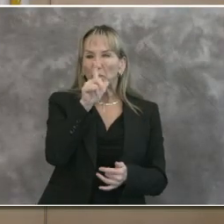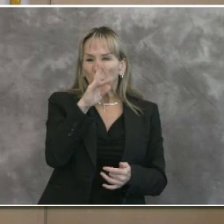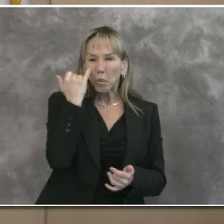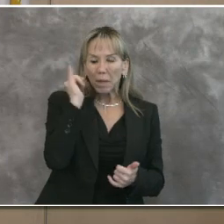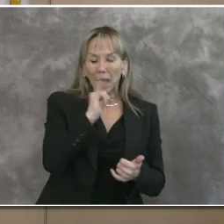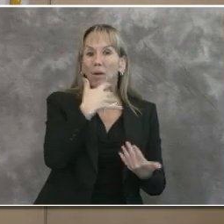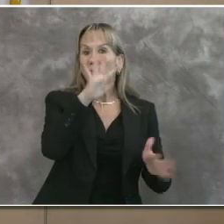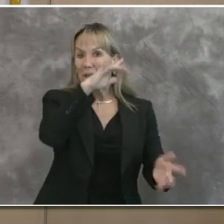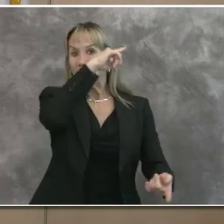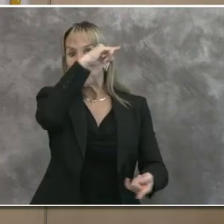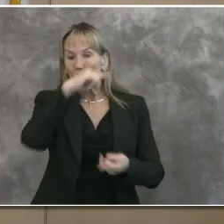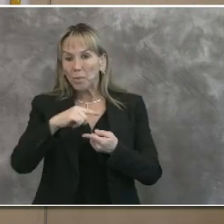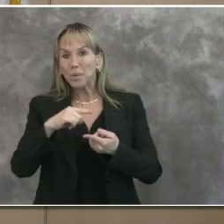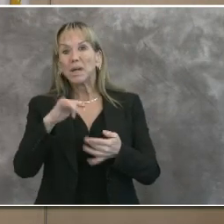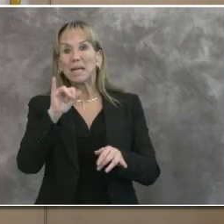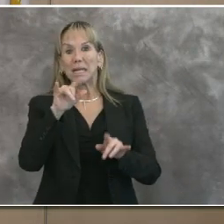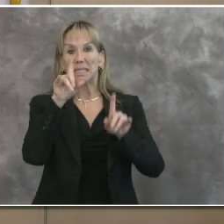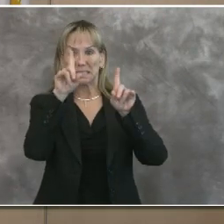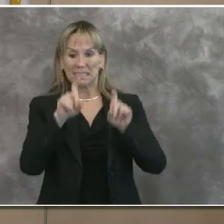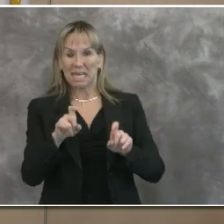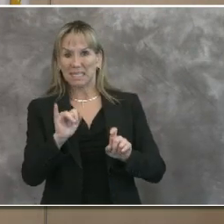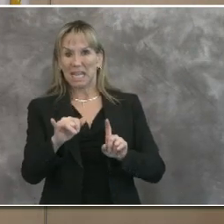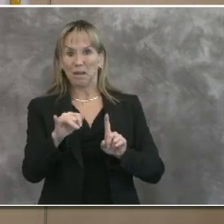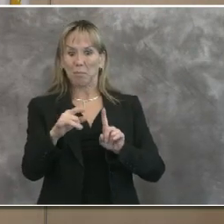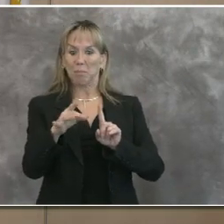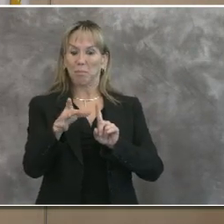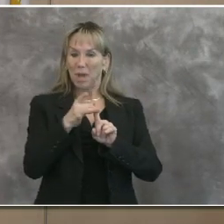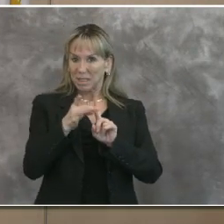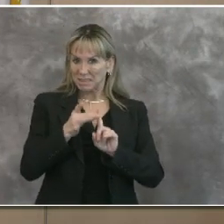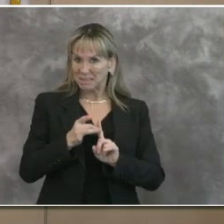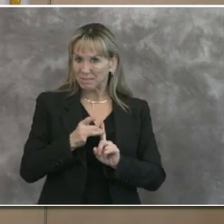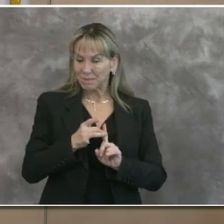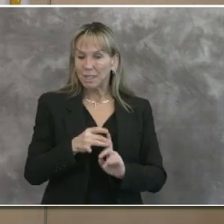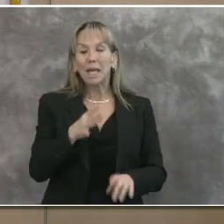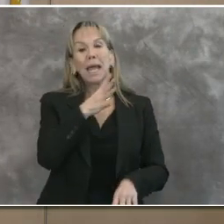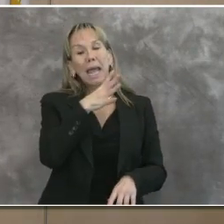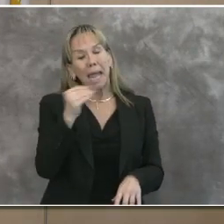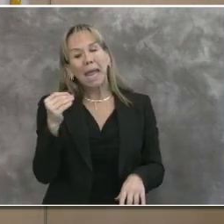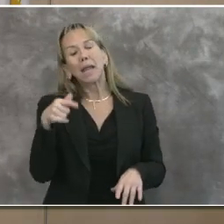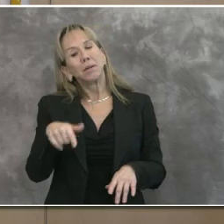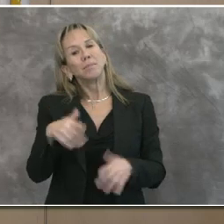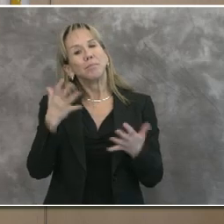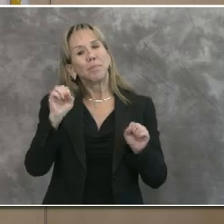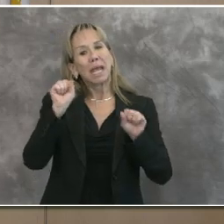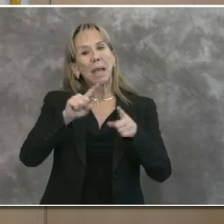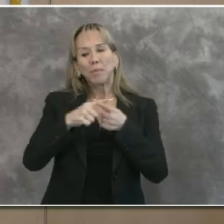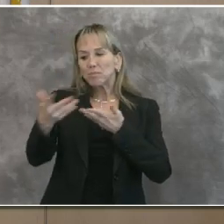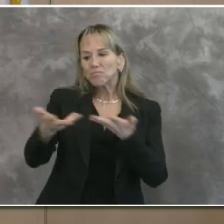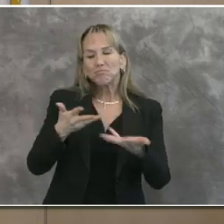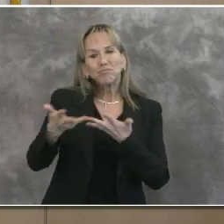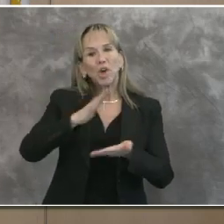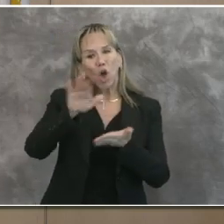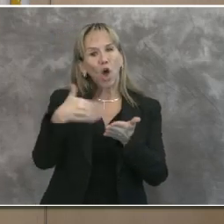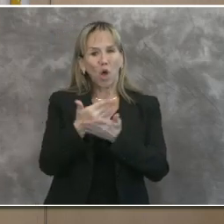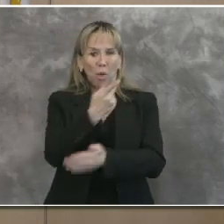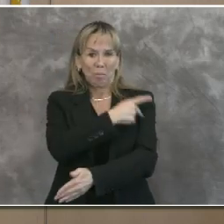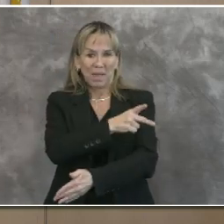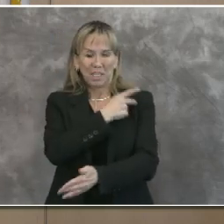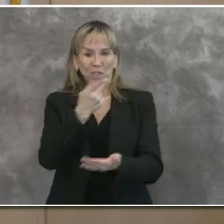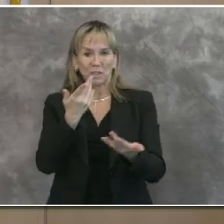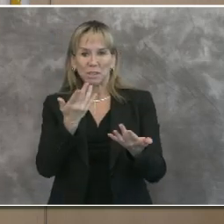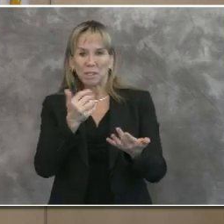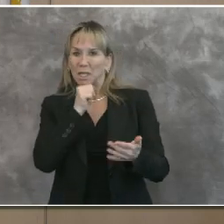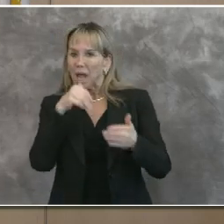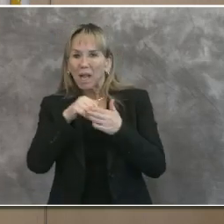downward trend of positive tests, and then treat all patients without crisis care. So the 2